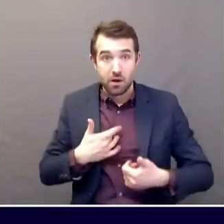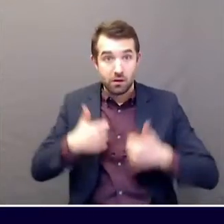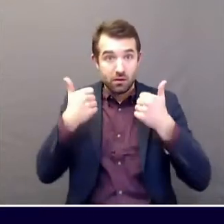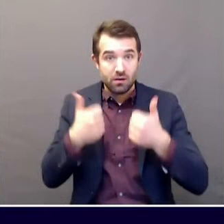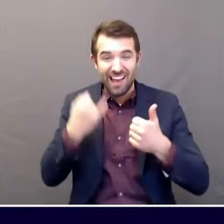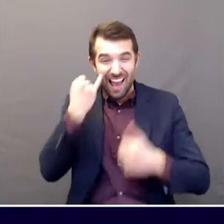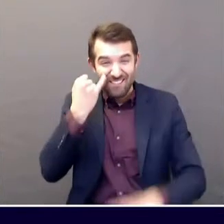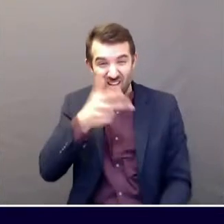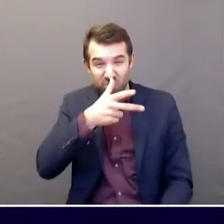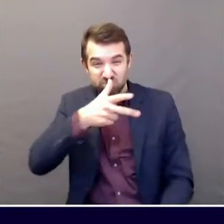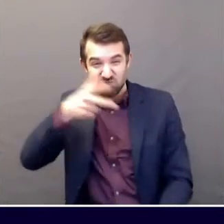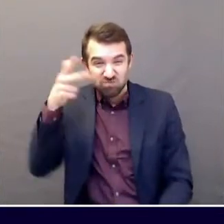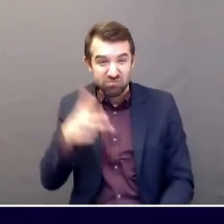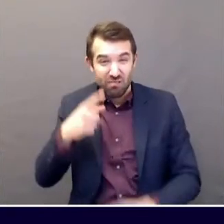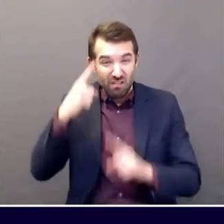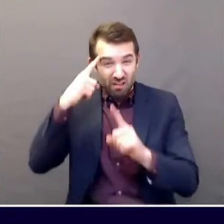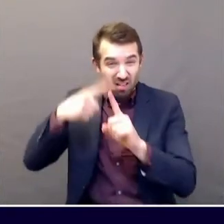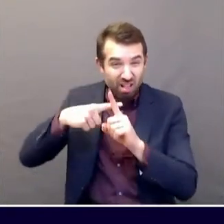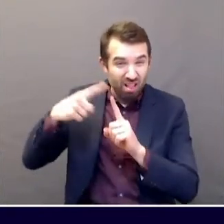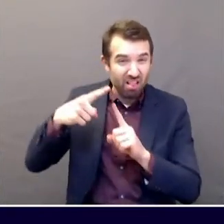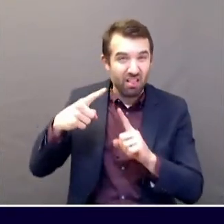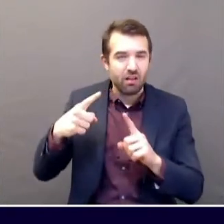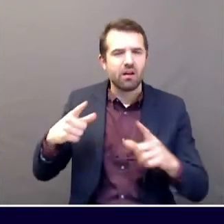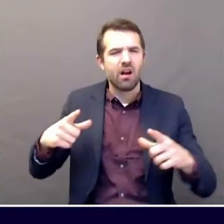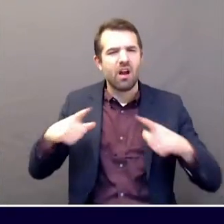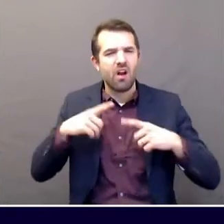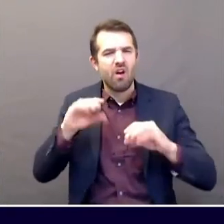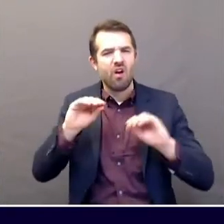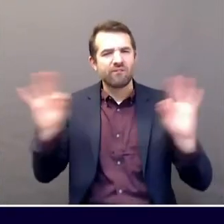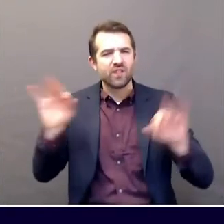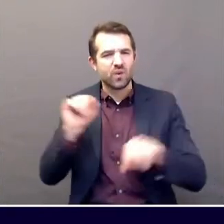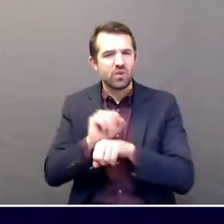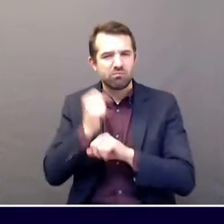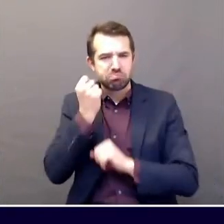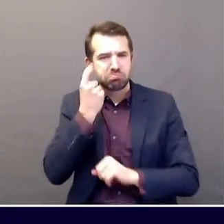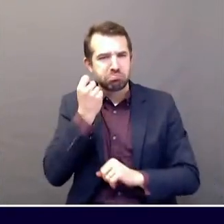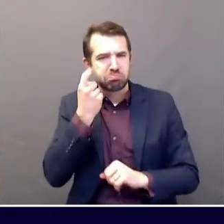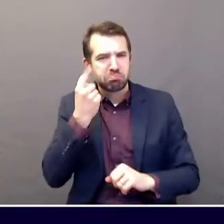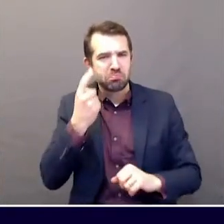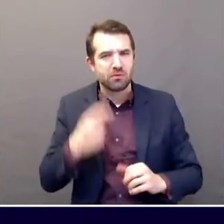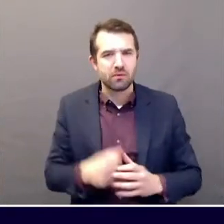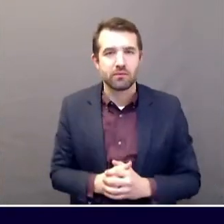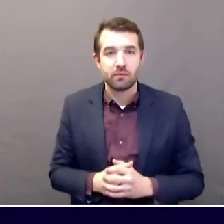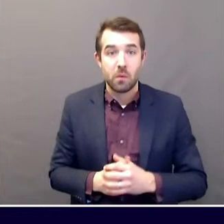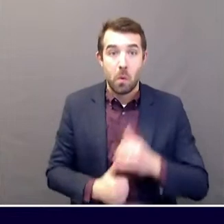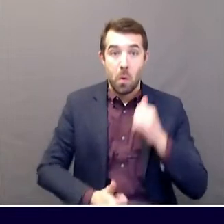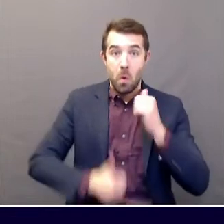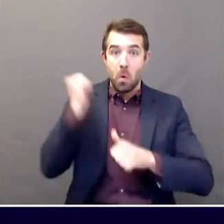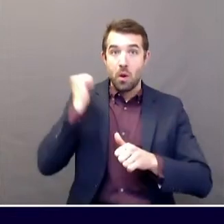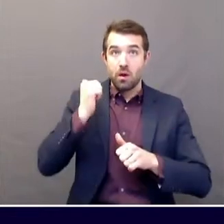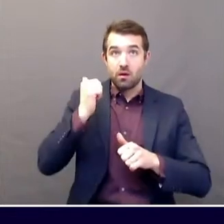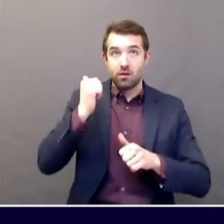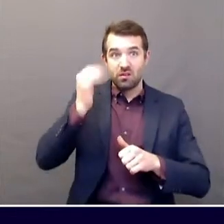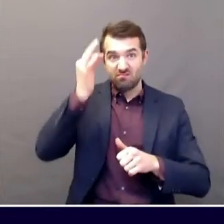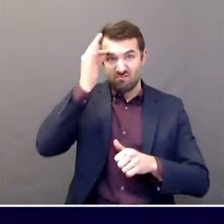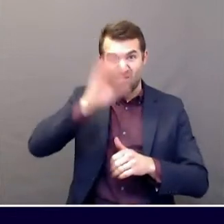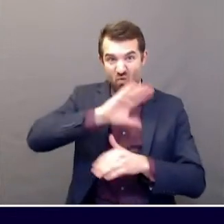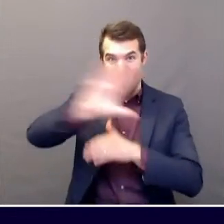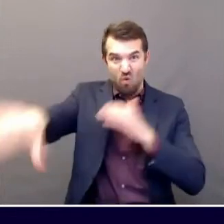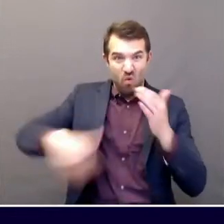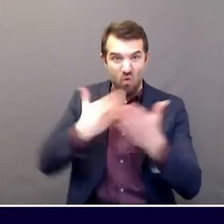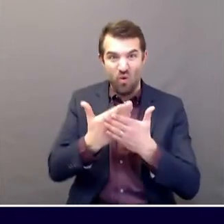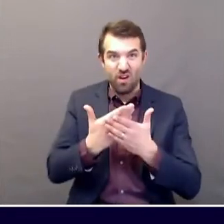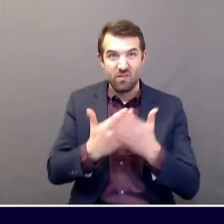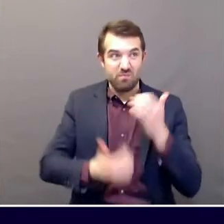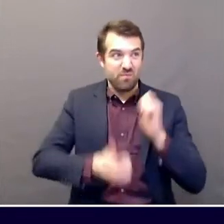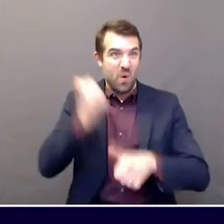fever, then that's one thing. But for the most part, virtually everyone who's been vaccinated thus far has felt some mild